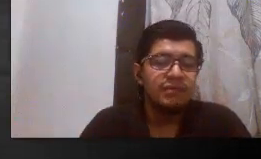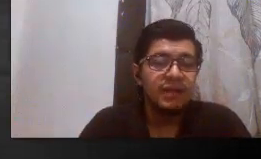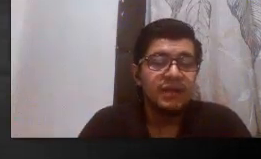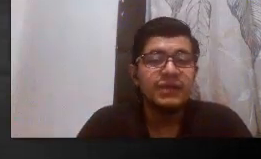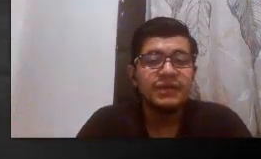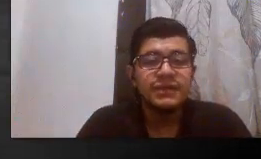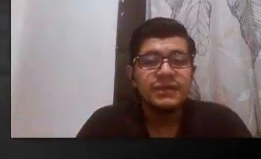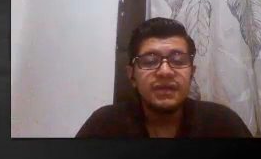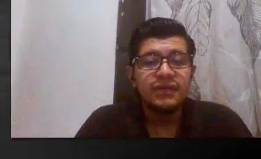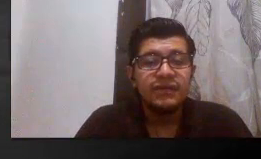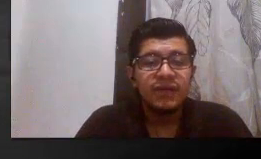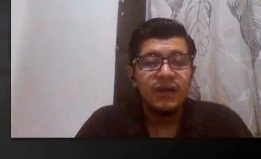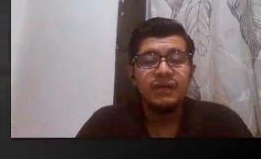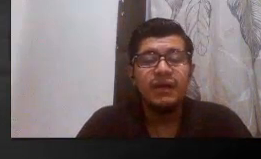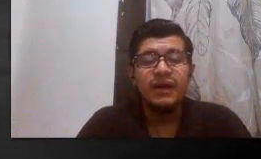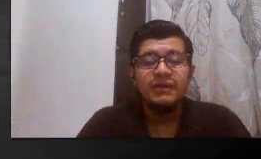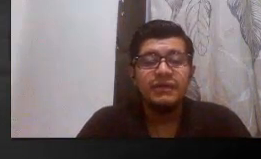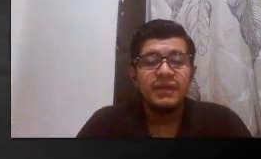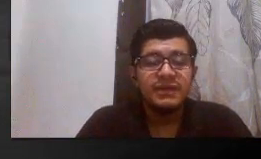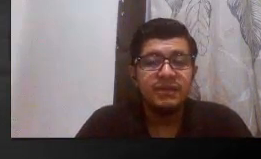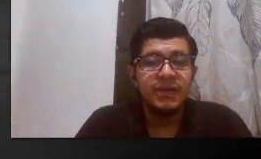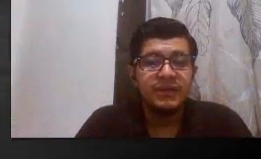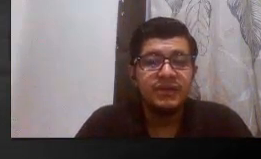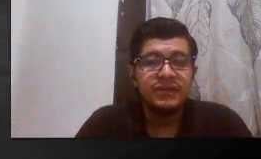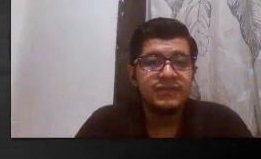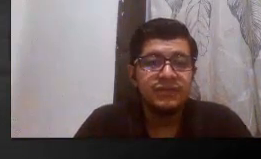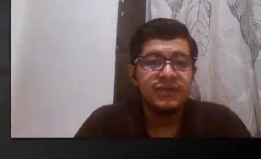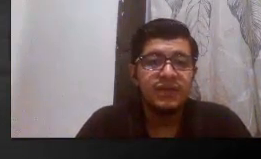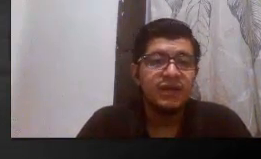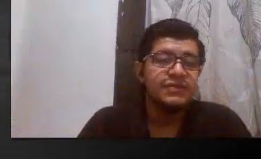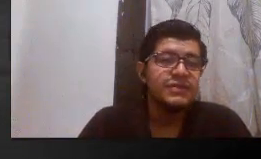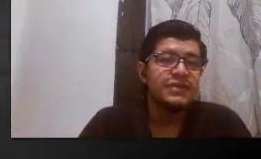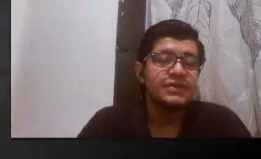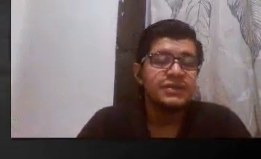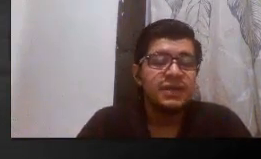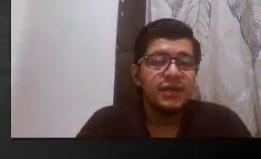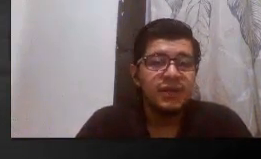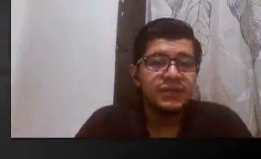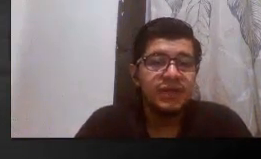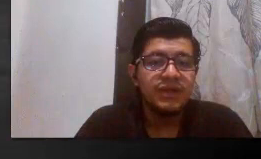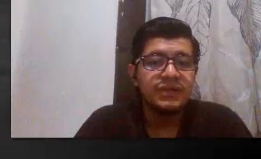many years. What I say, many years, or thousand years.